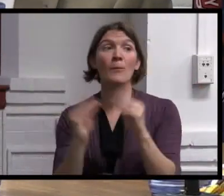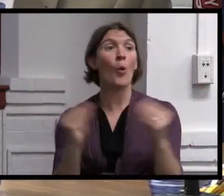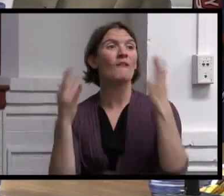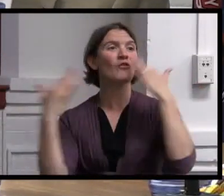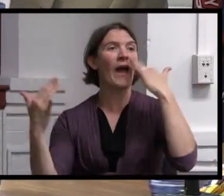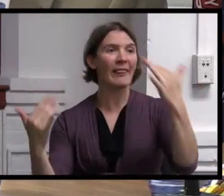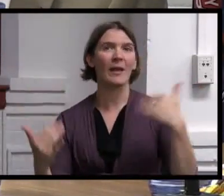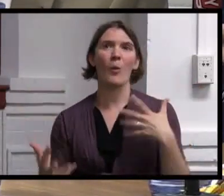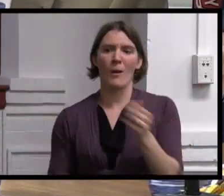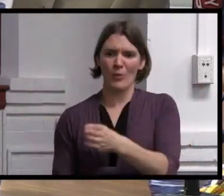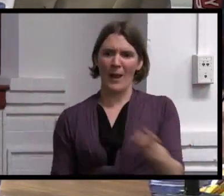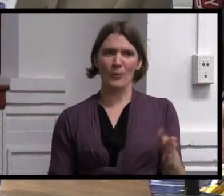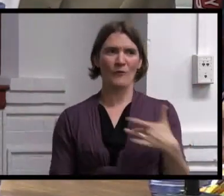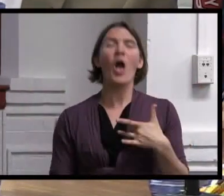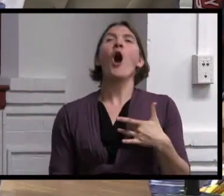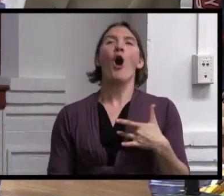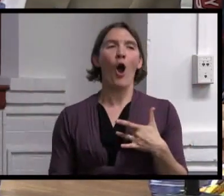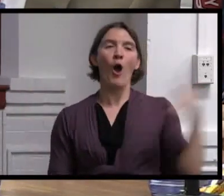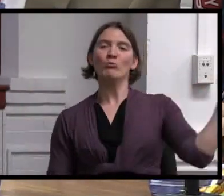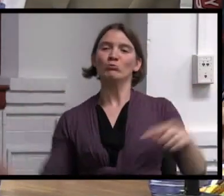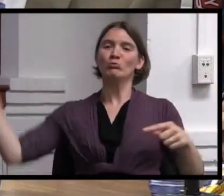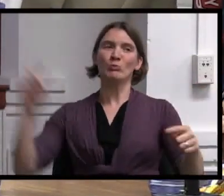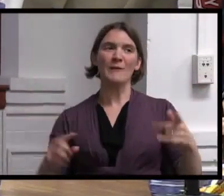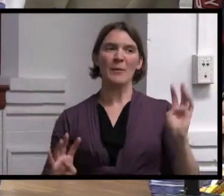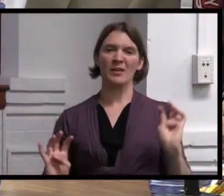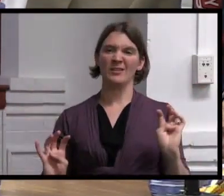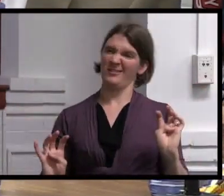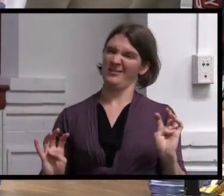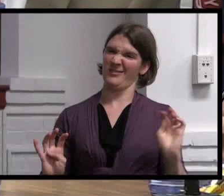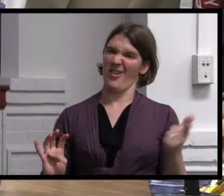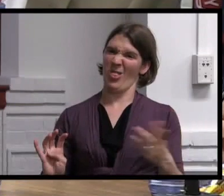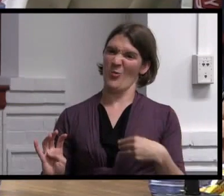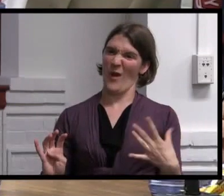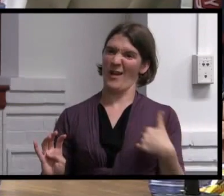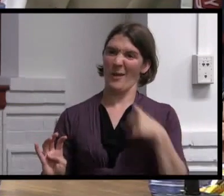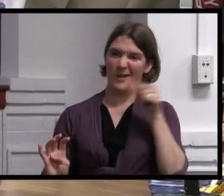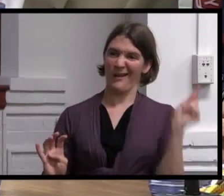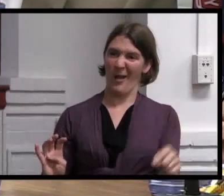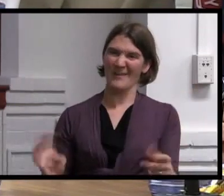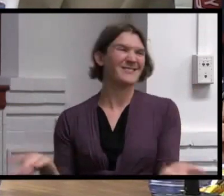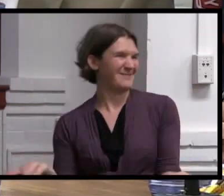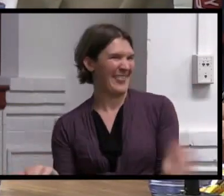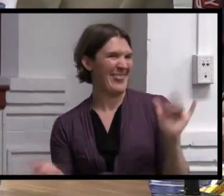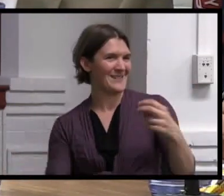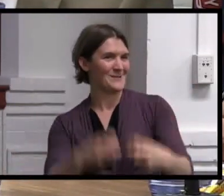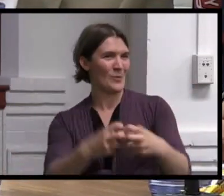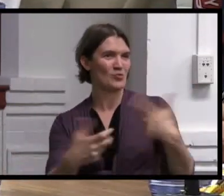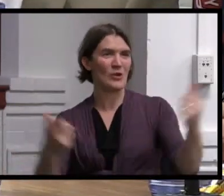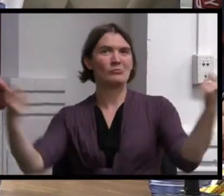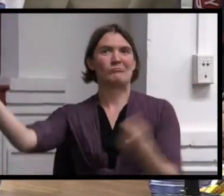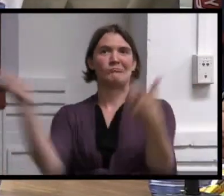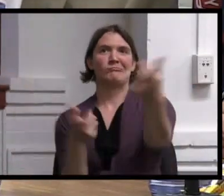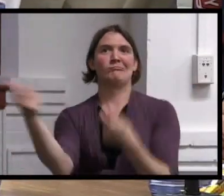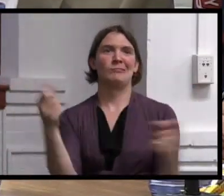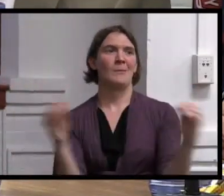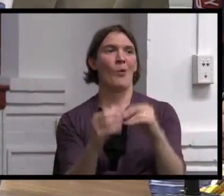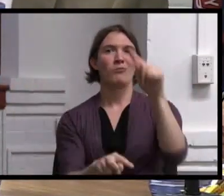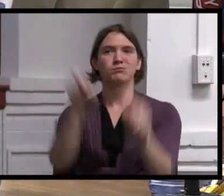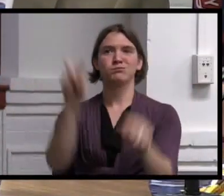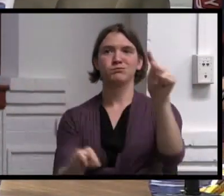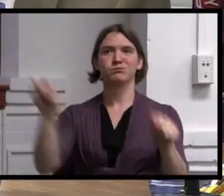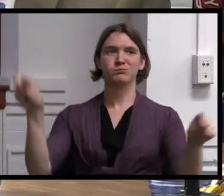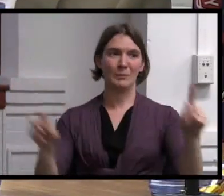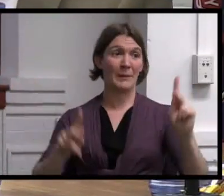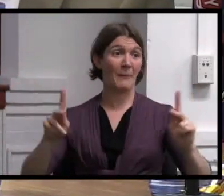welcomingness of Brattleboro as a community. And so I know there's a lot of work that's already going on around that. And my suggestion to the